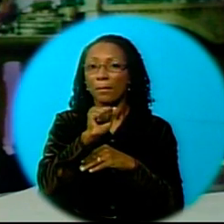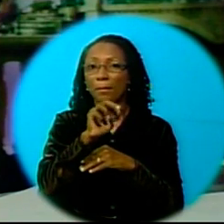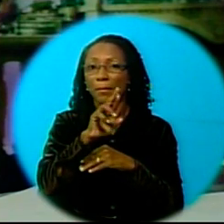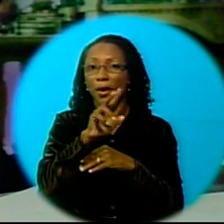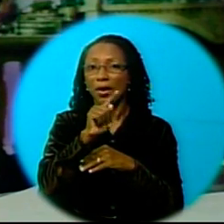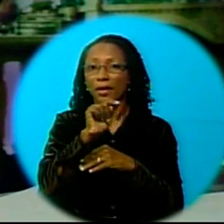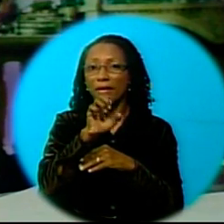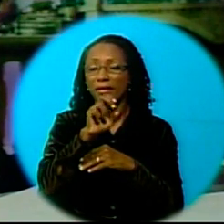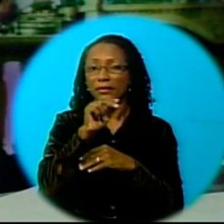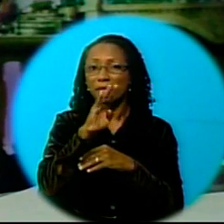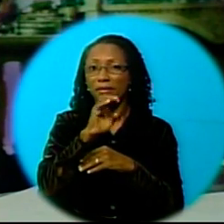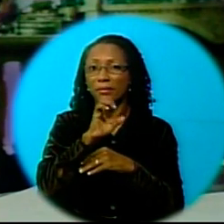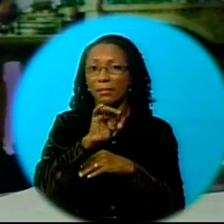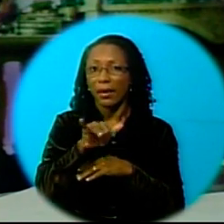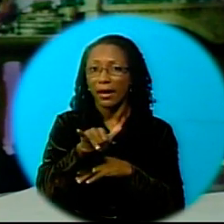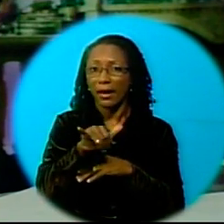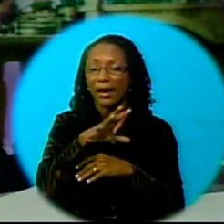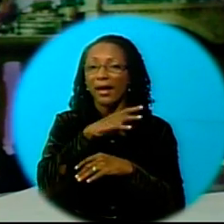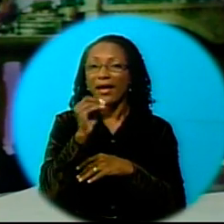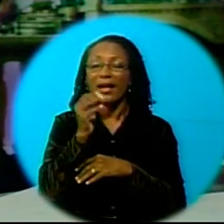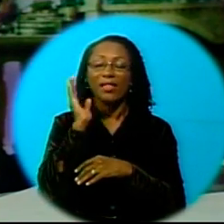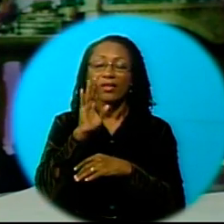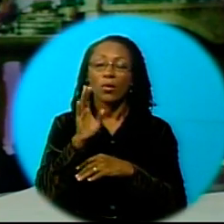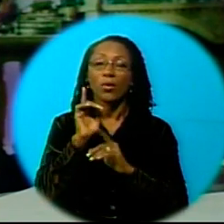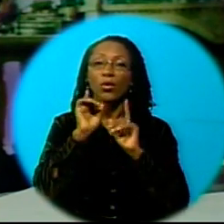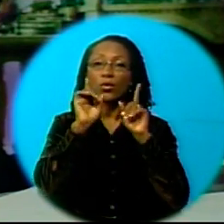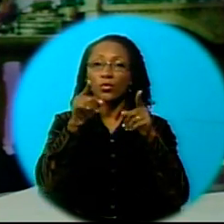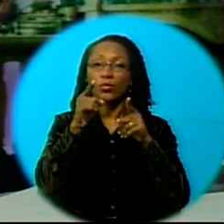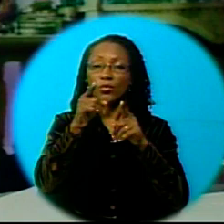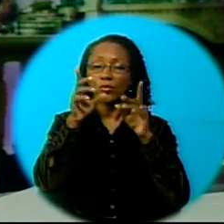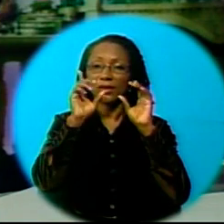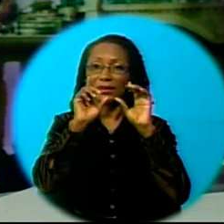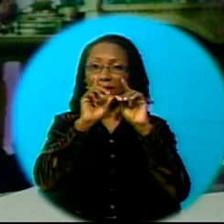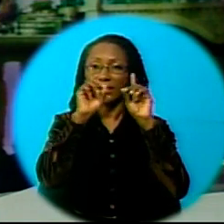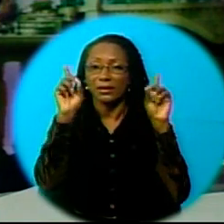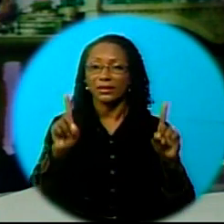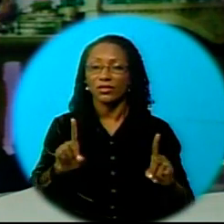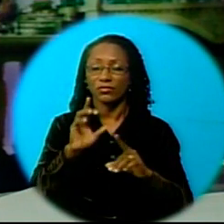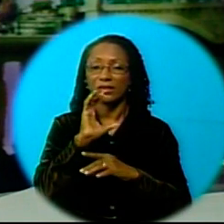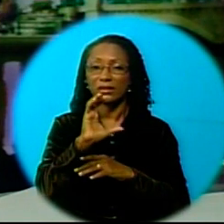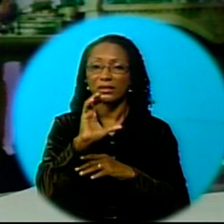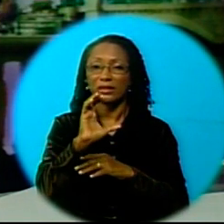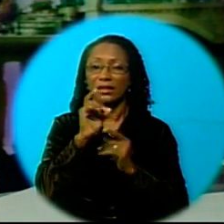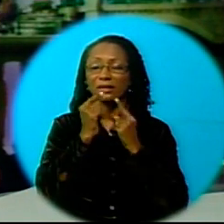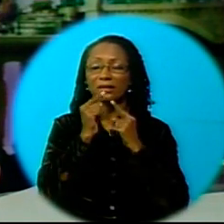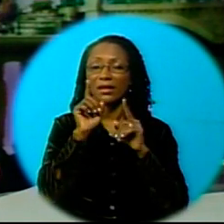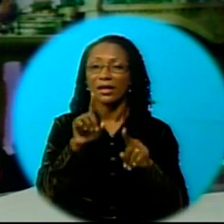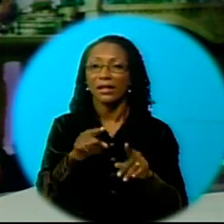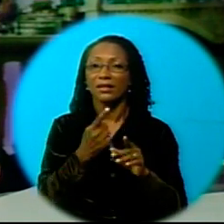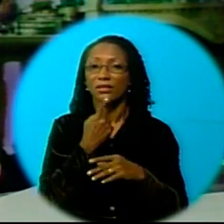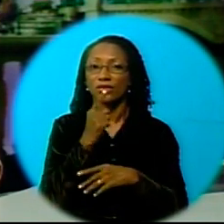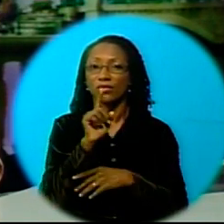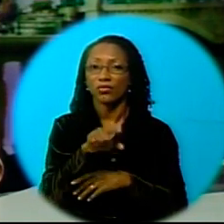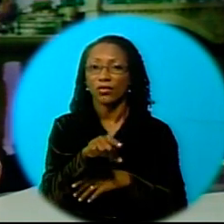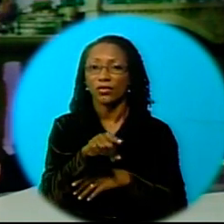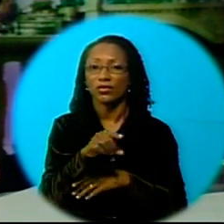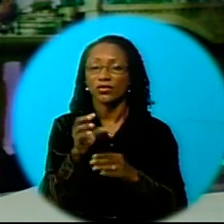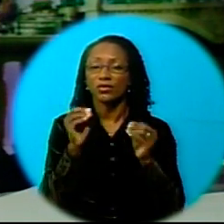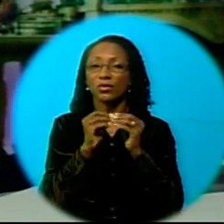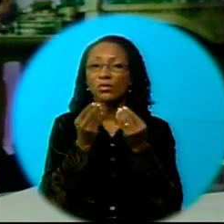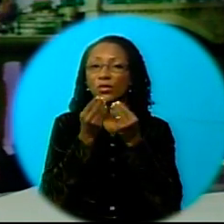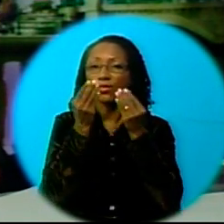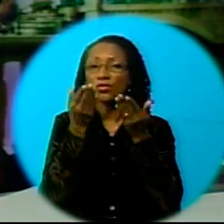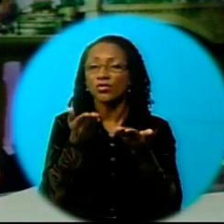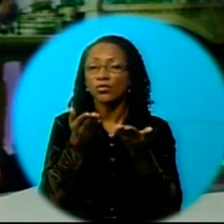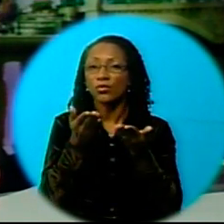are expected to appear in the District C Magistrates Court tomorrow to answer the charges. We'll have more news ahead in just